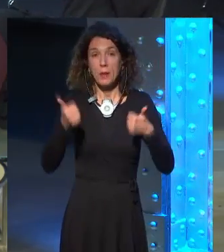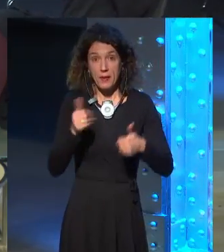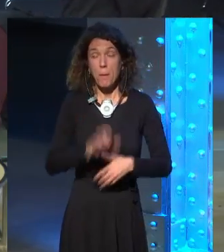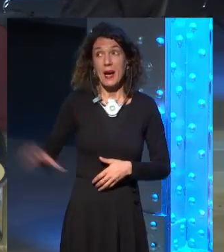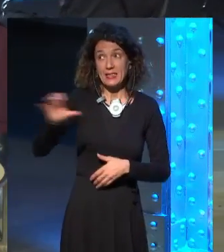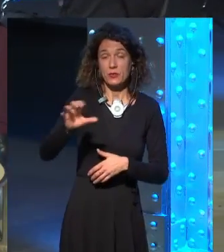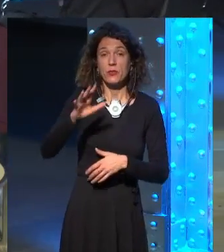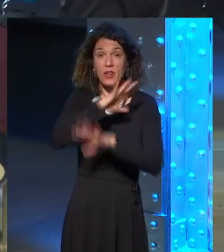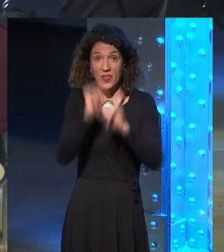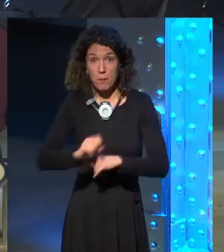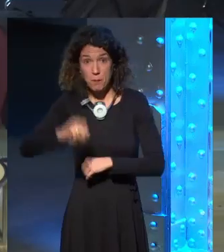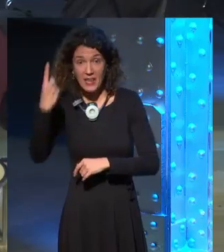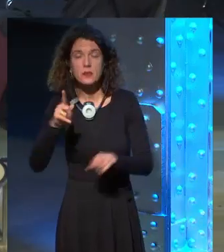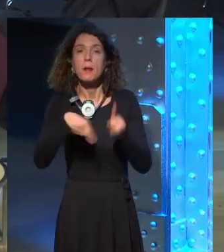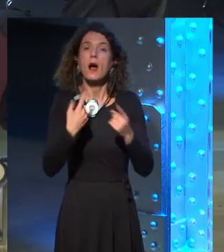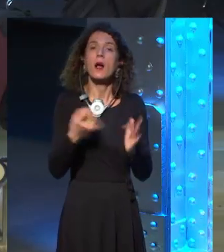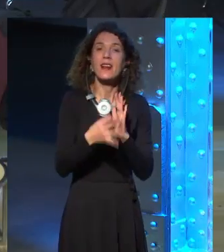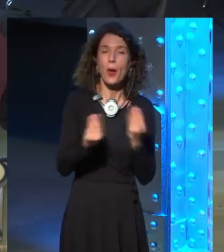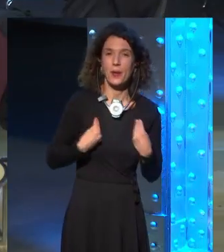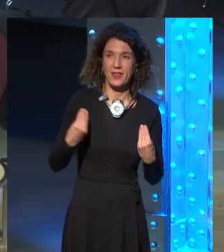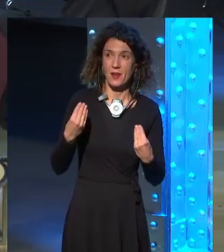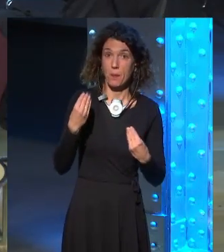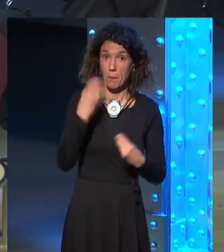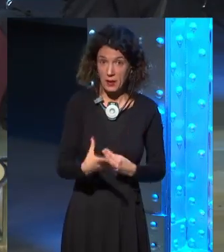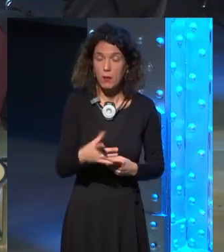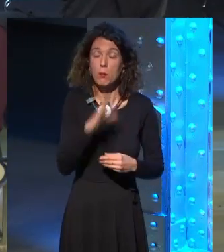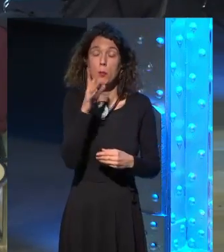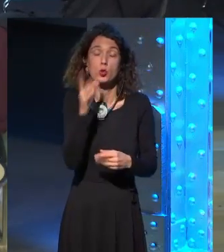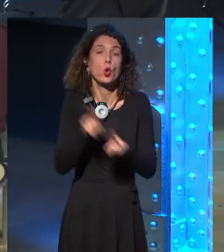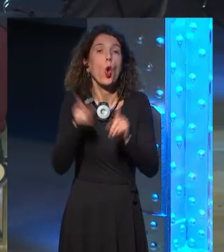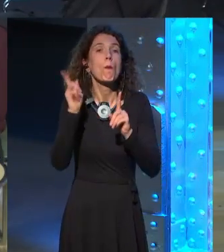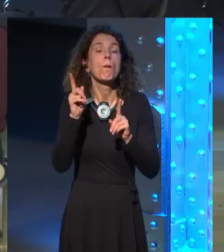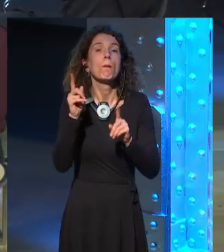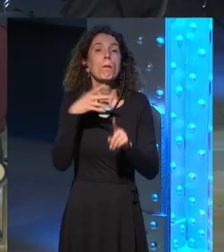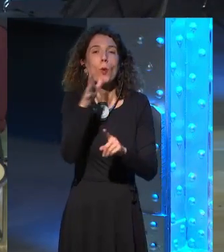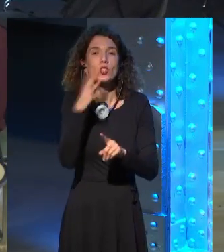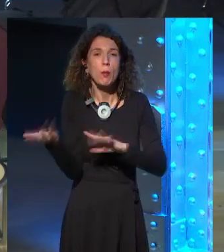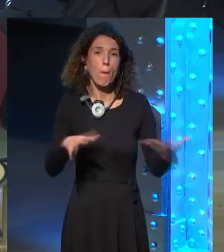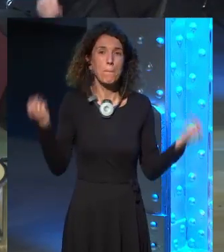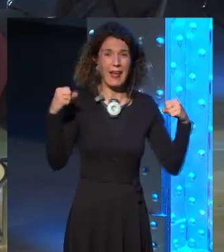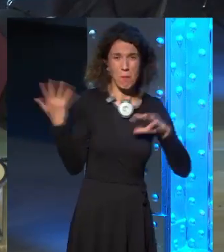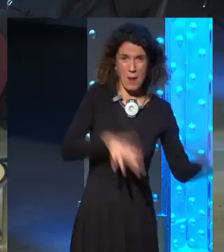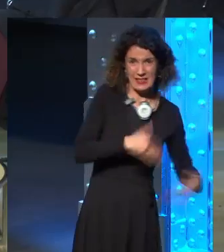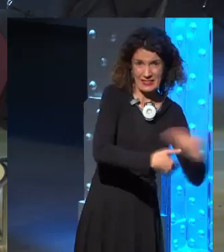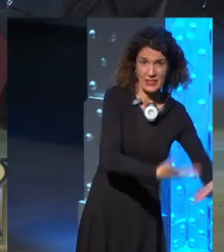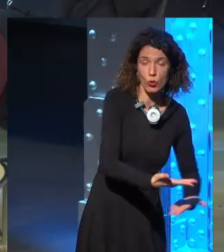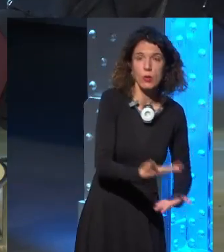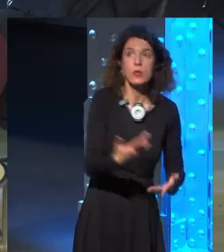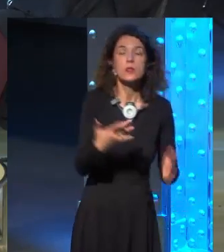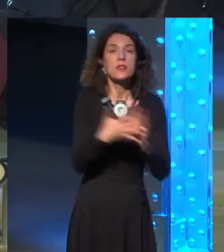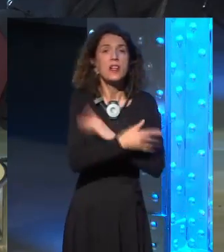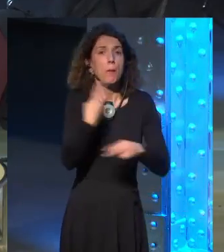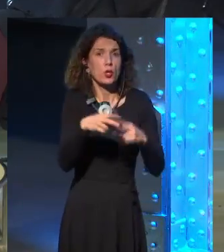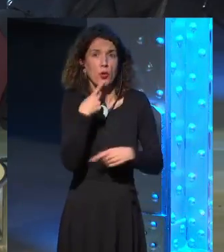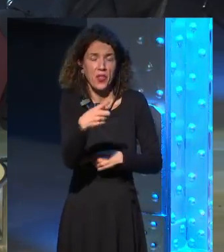Because when a country is happier and the quality of life is better, even if it's only from a pragmatic viewpoint, we